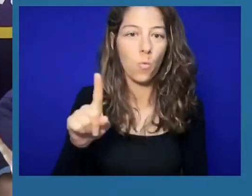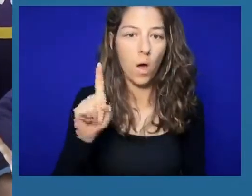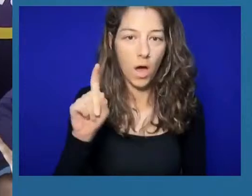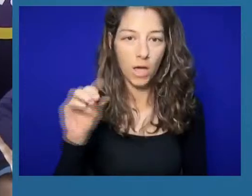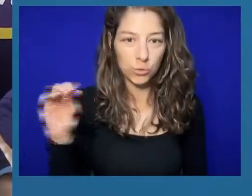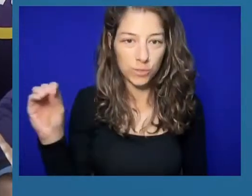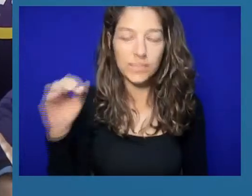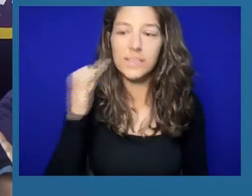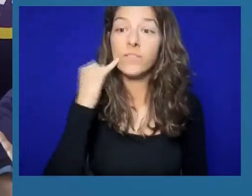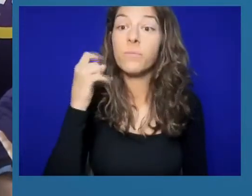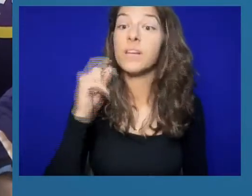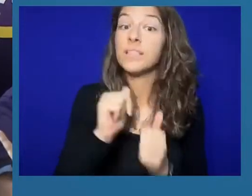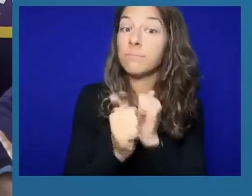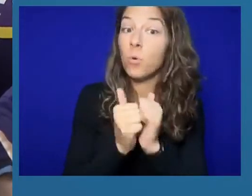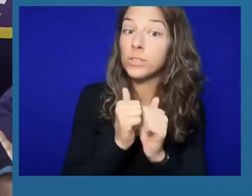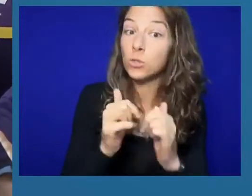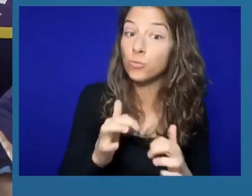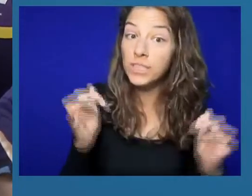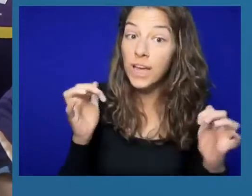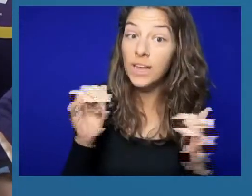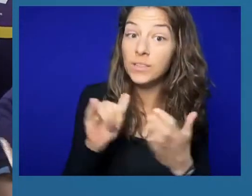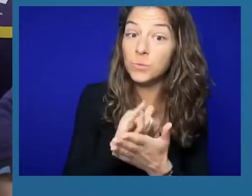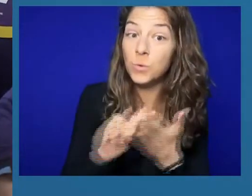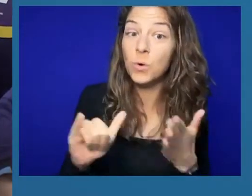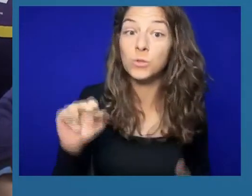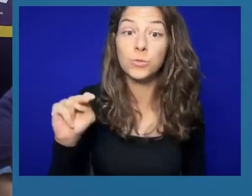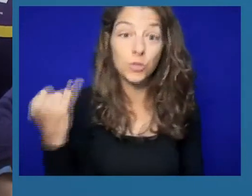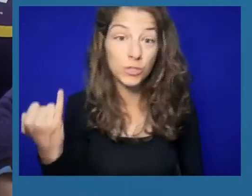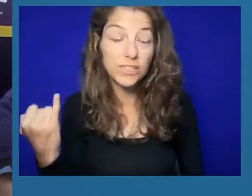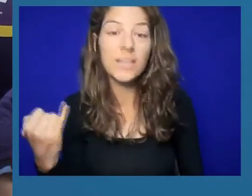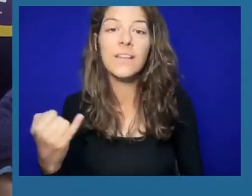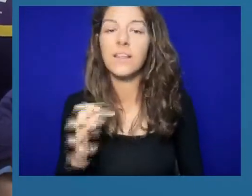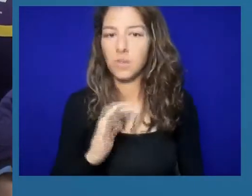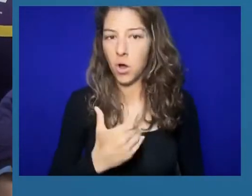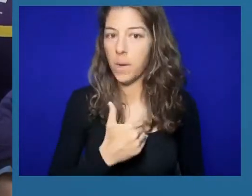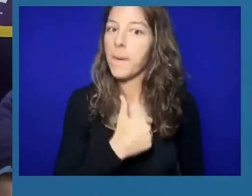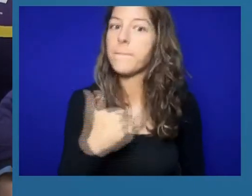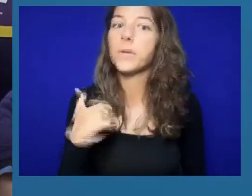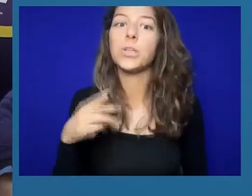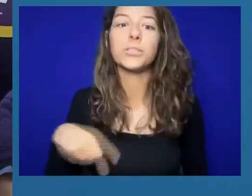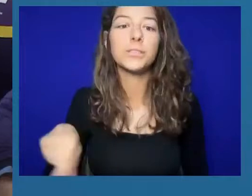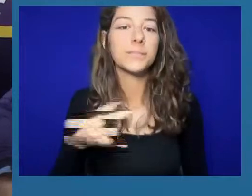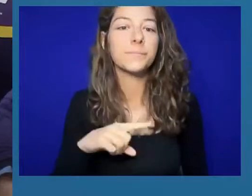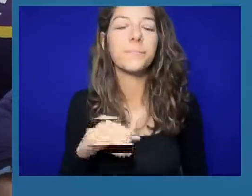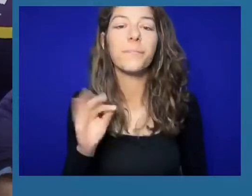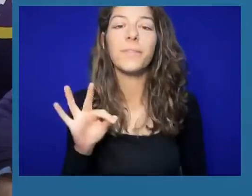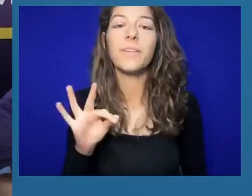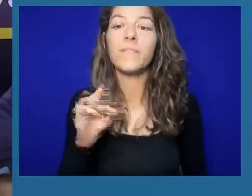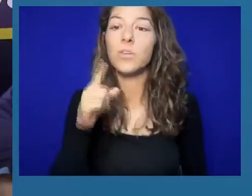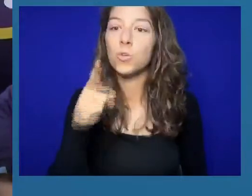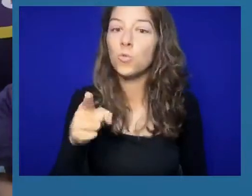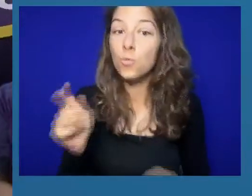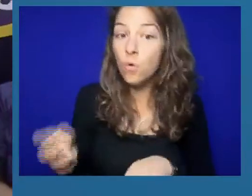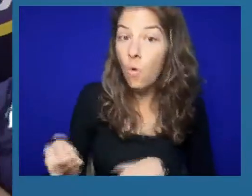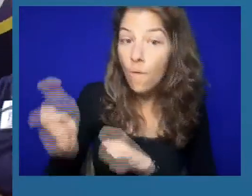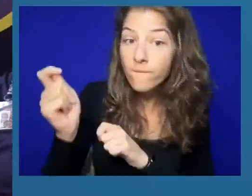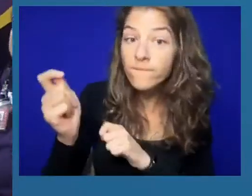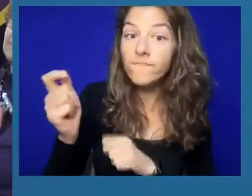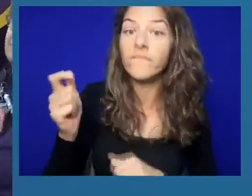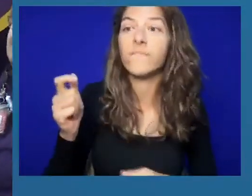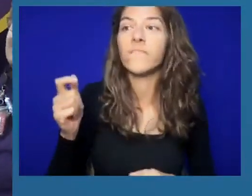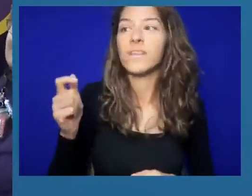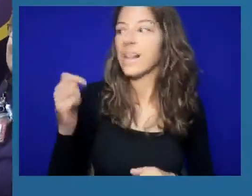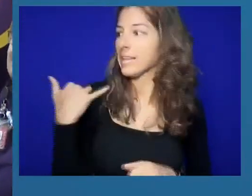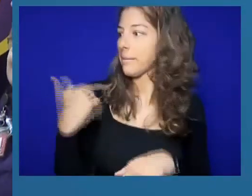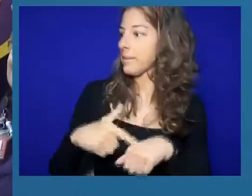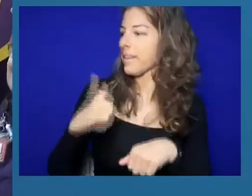in the sports and arenas in New York or New Jersey, that's our members. If you play golf, last time I said that nobody played golf. Anybody